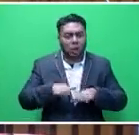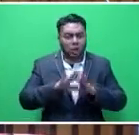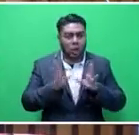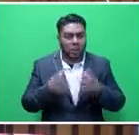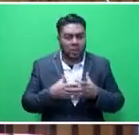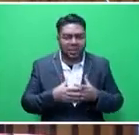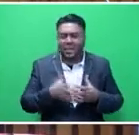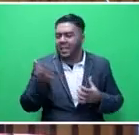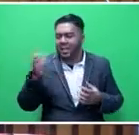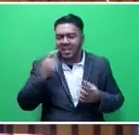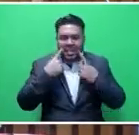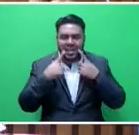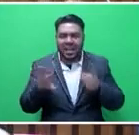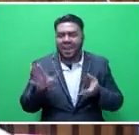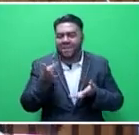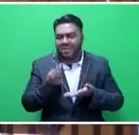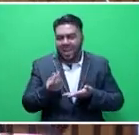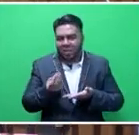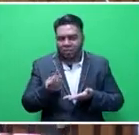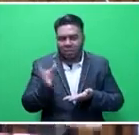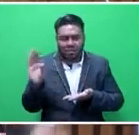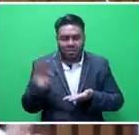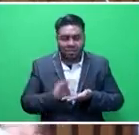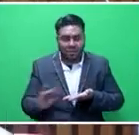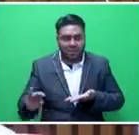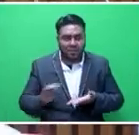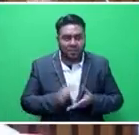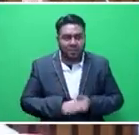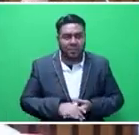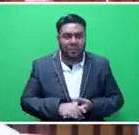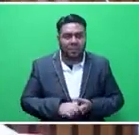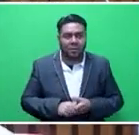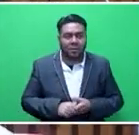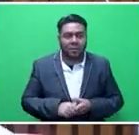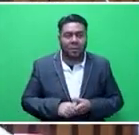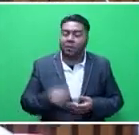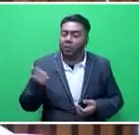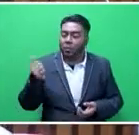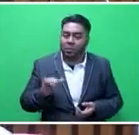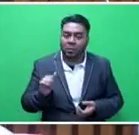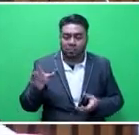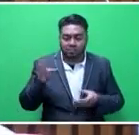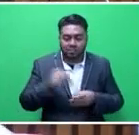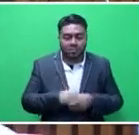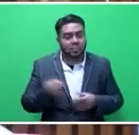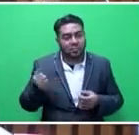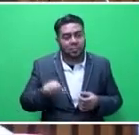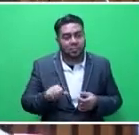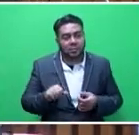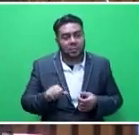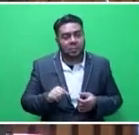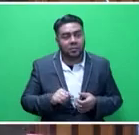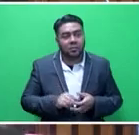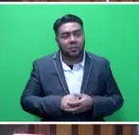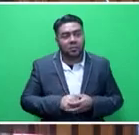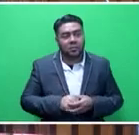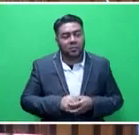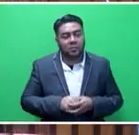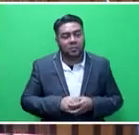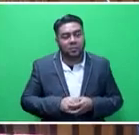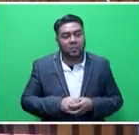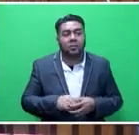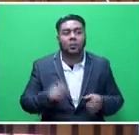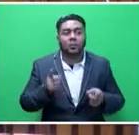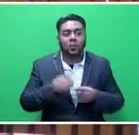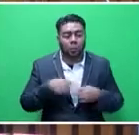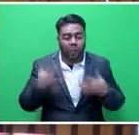any financial interest that the member has in that business, if the interest is not already contained in any register of pecuniary or other specified interest of members of Parliament. We